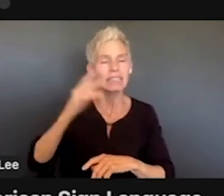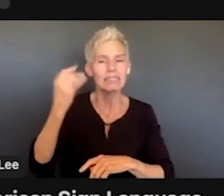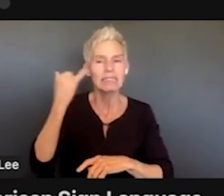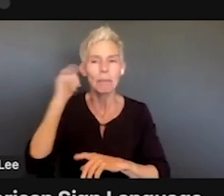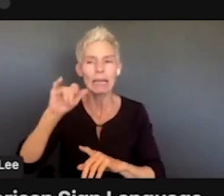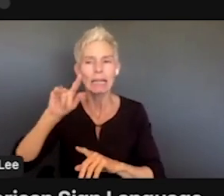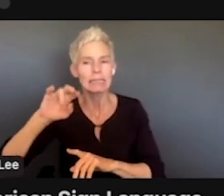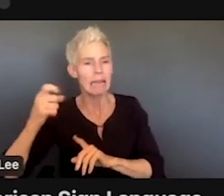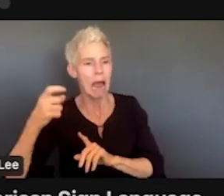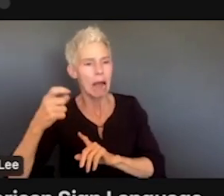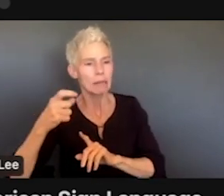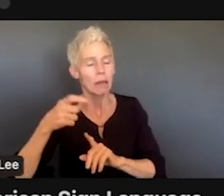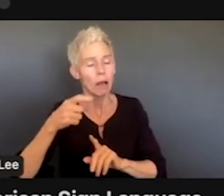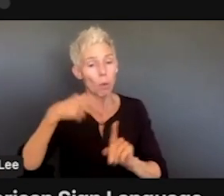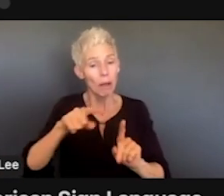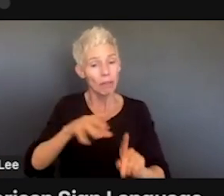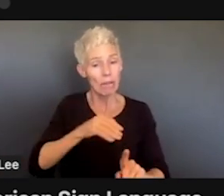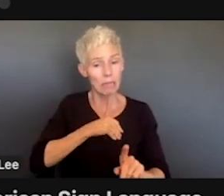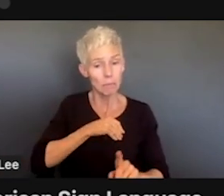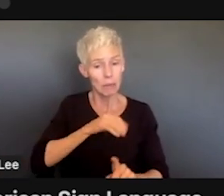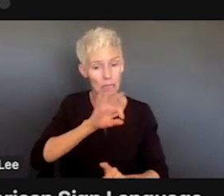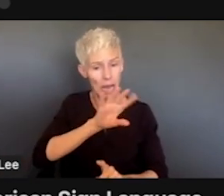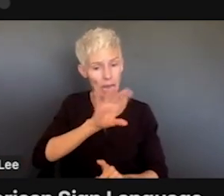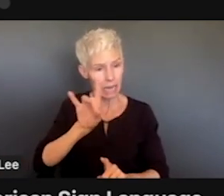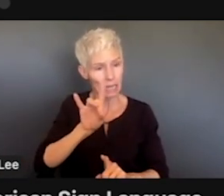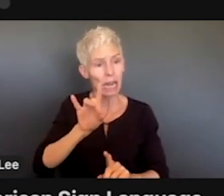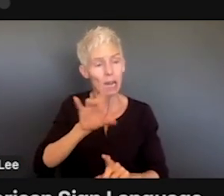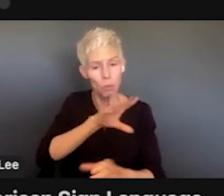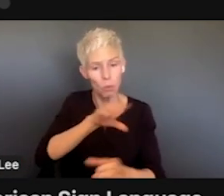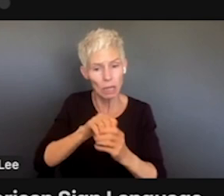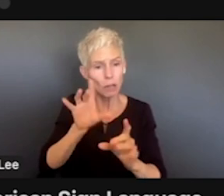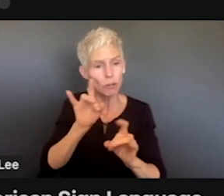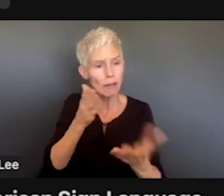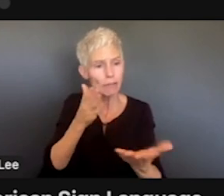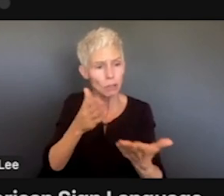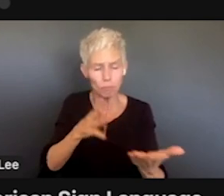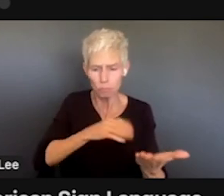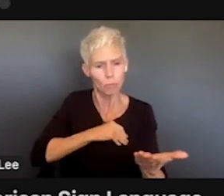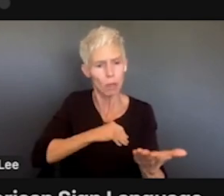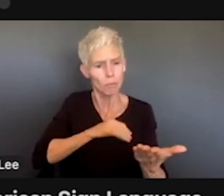the concept of 988 and crisis services. And so they